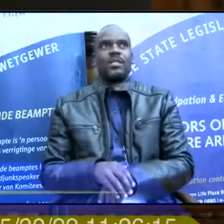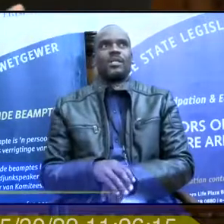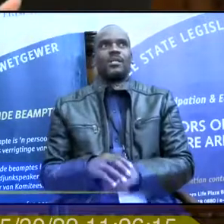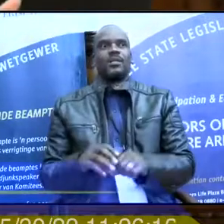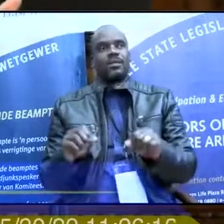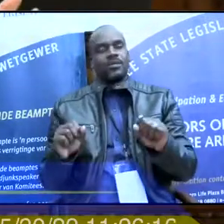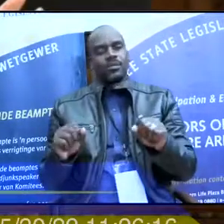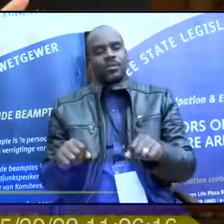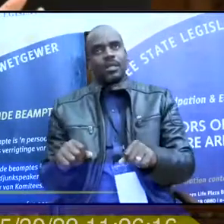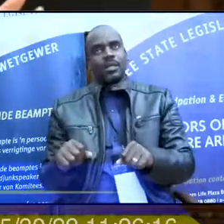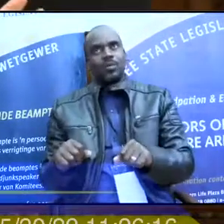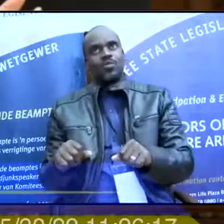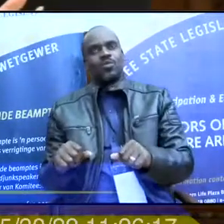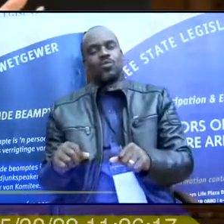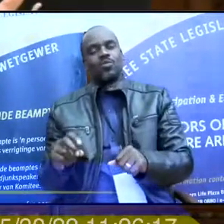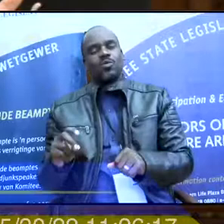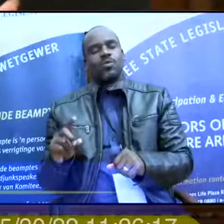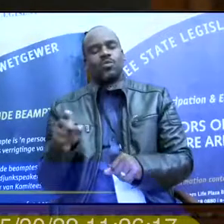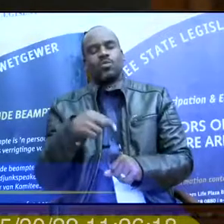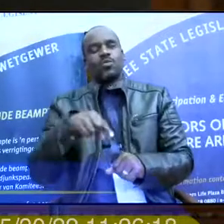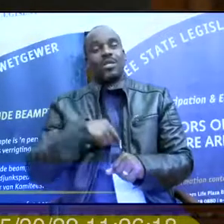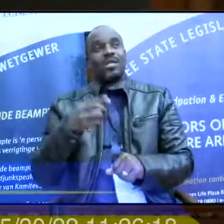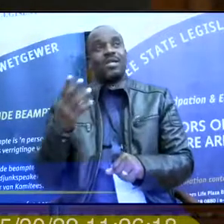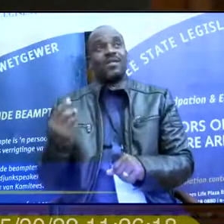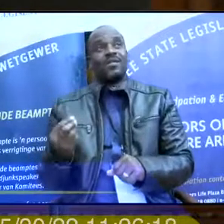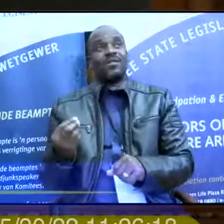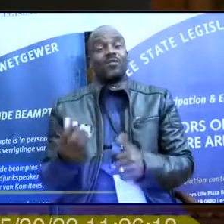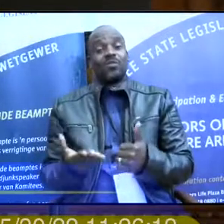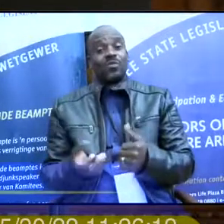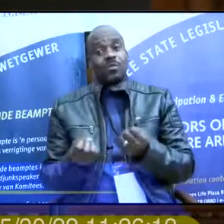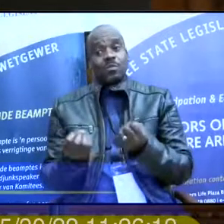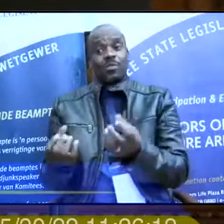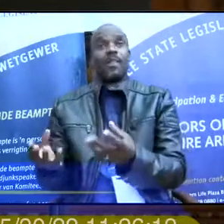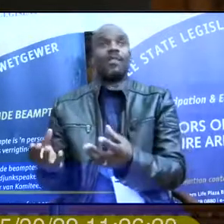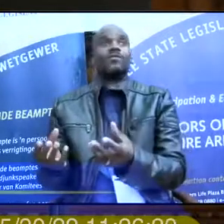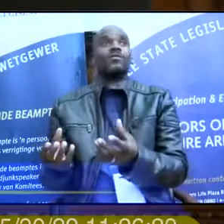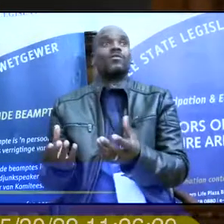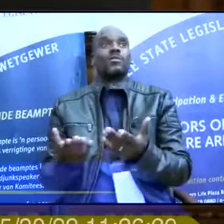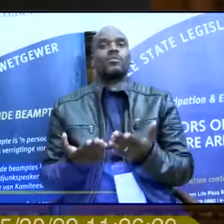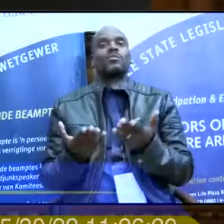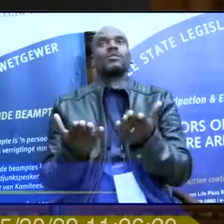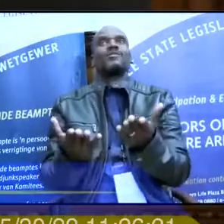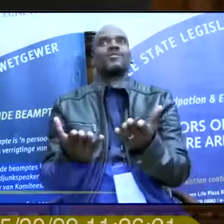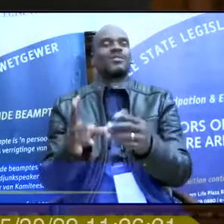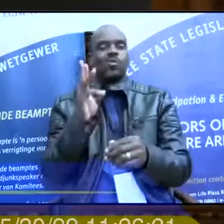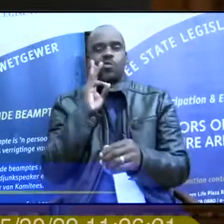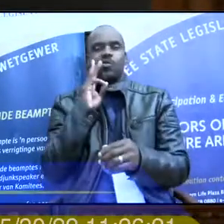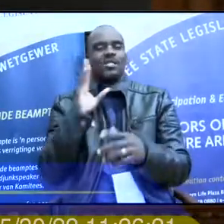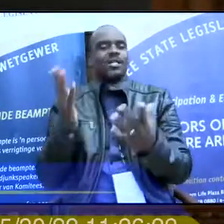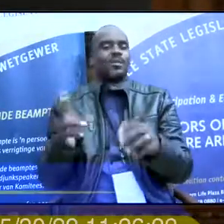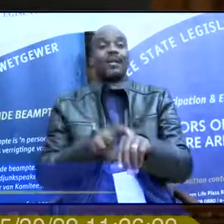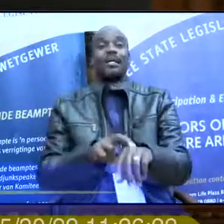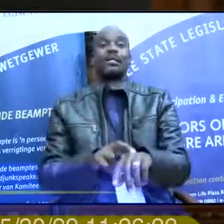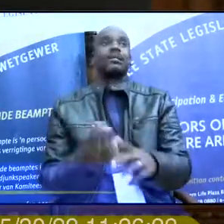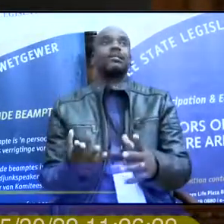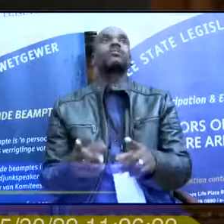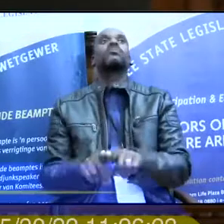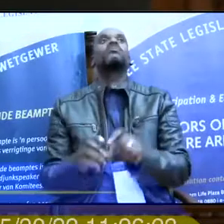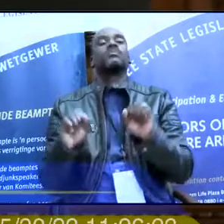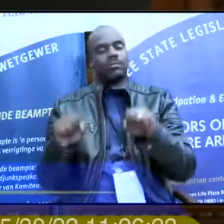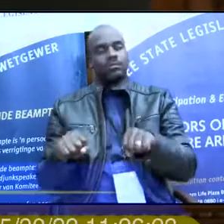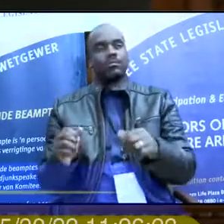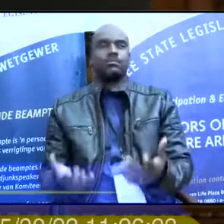capital budgets not maintenance budgets so the formation of driving capital budgets during that time without